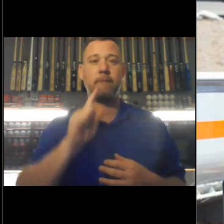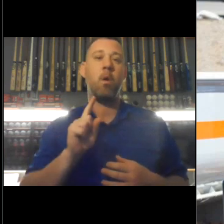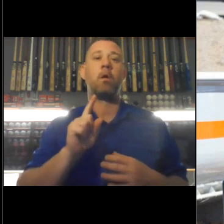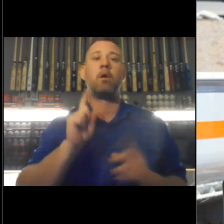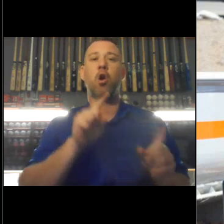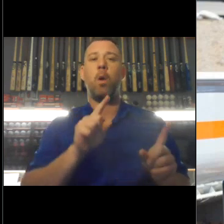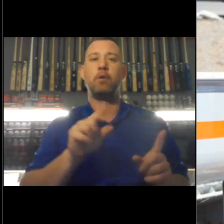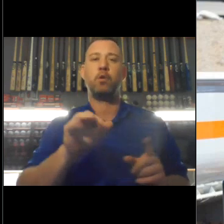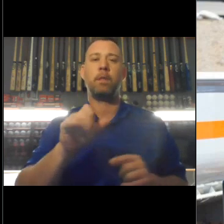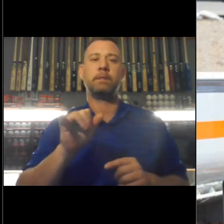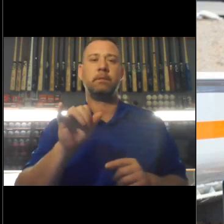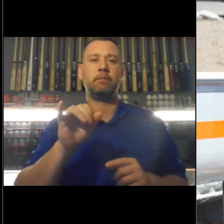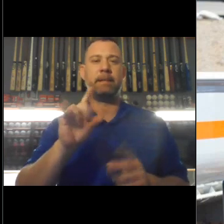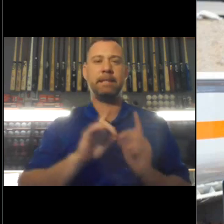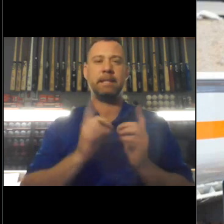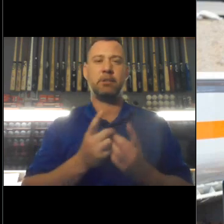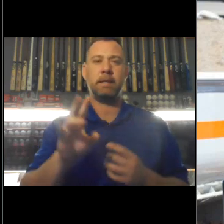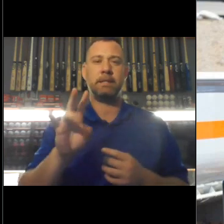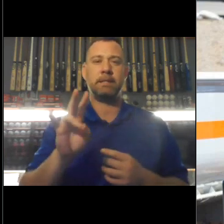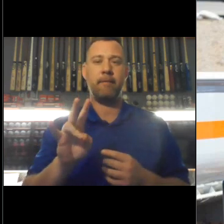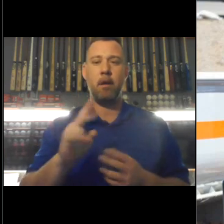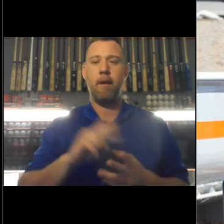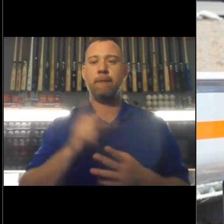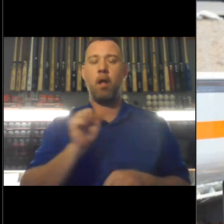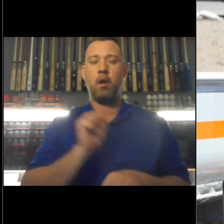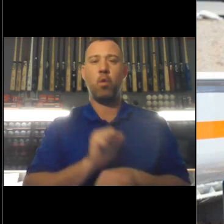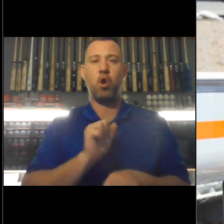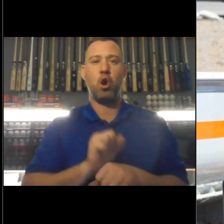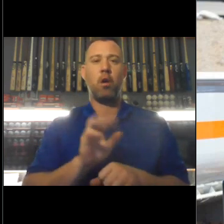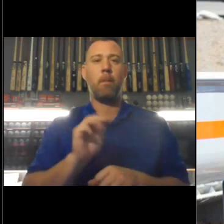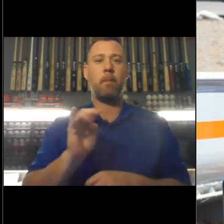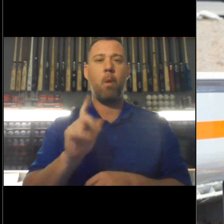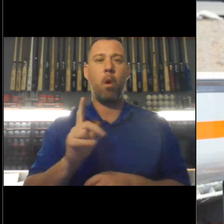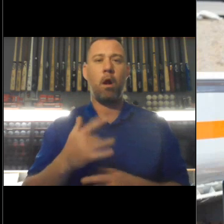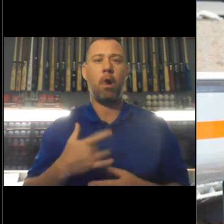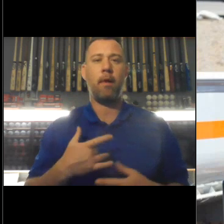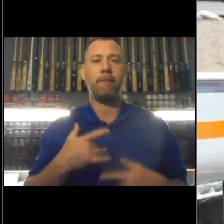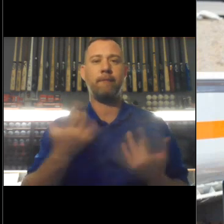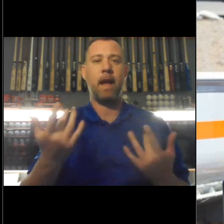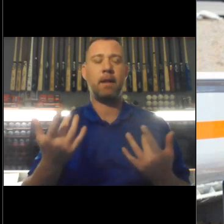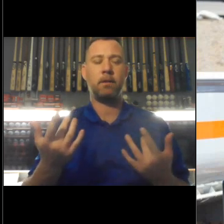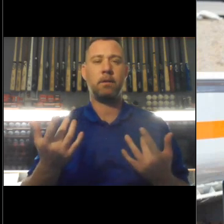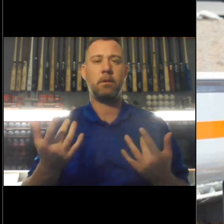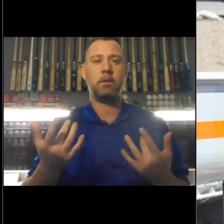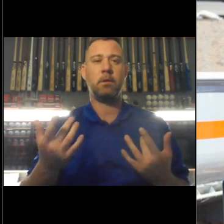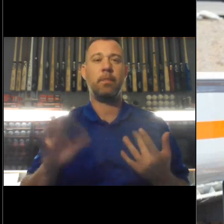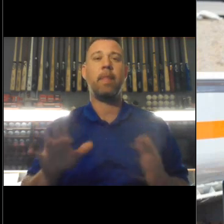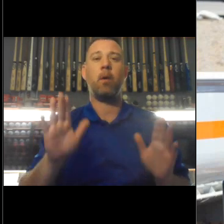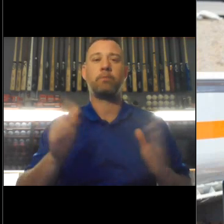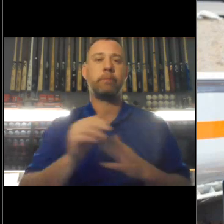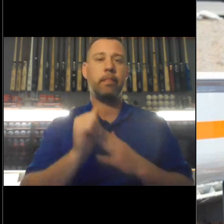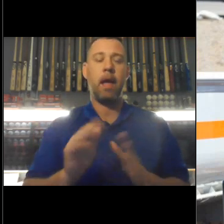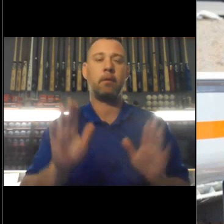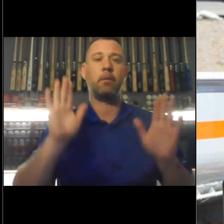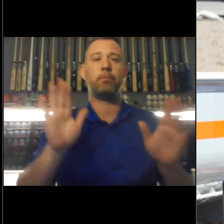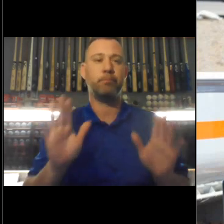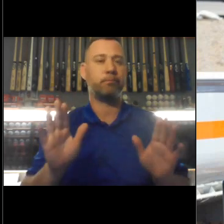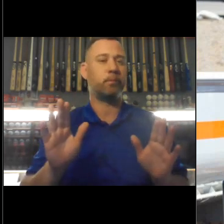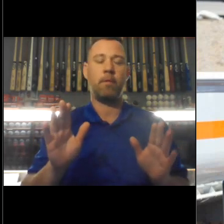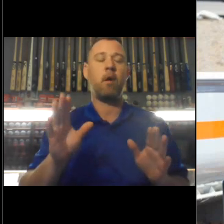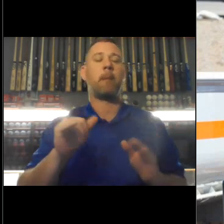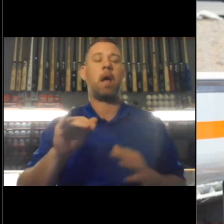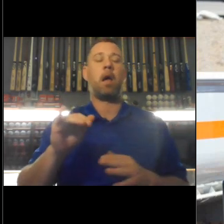7 Fallen Worker Memorial event. It was led beautifully by Caltrans